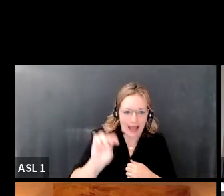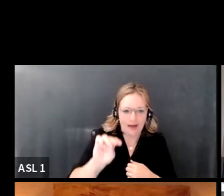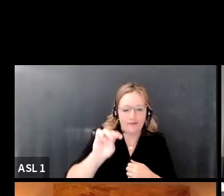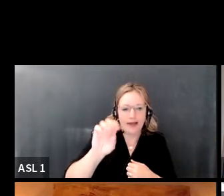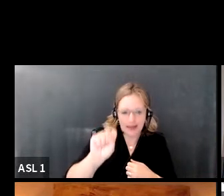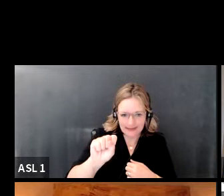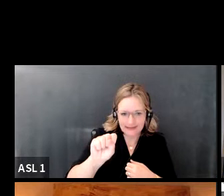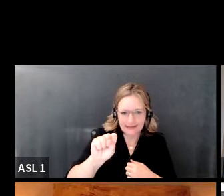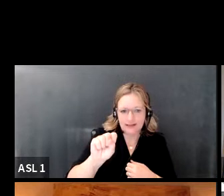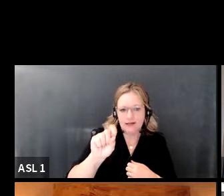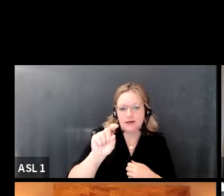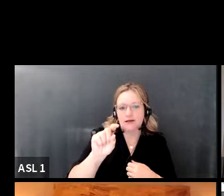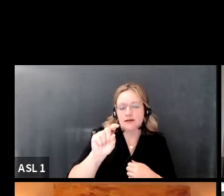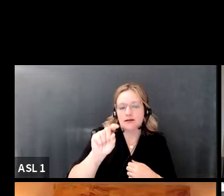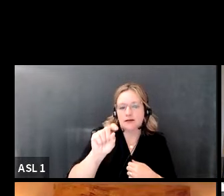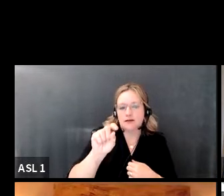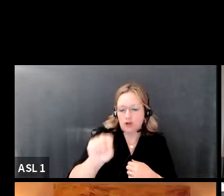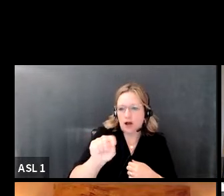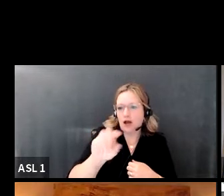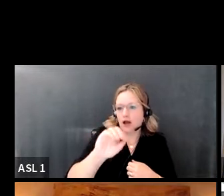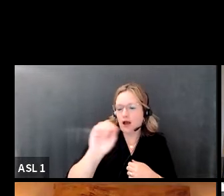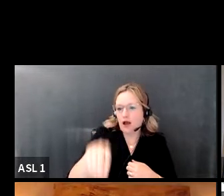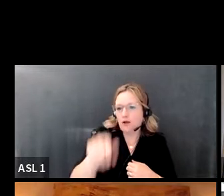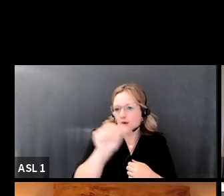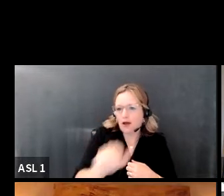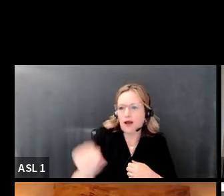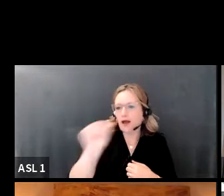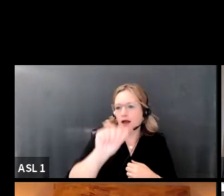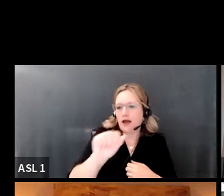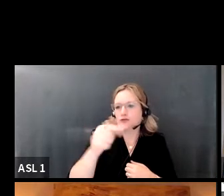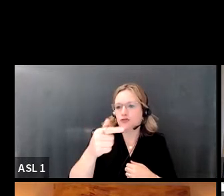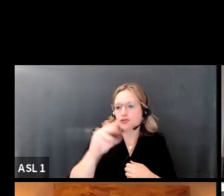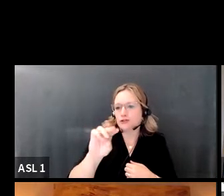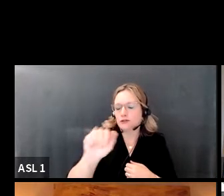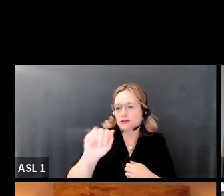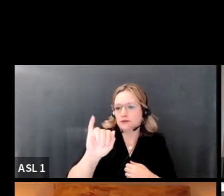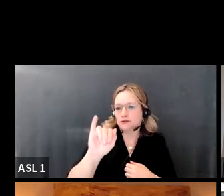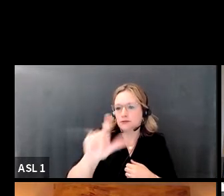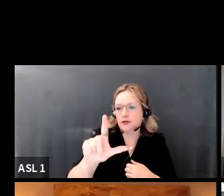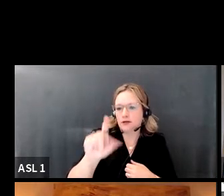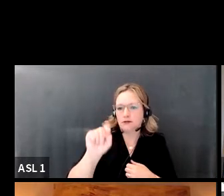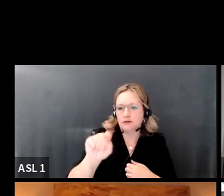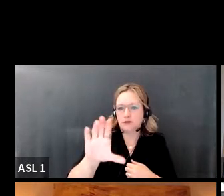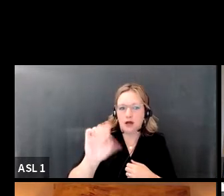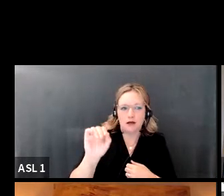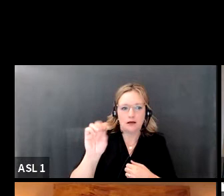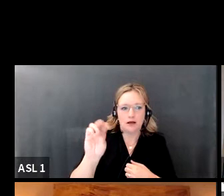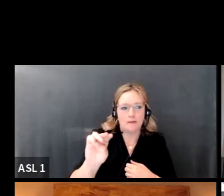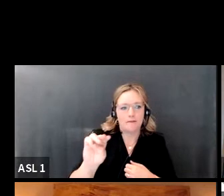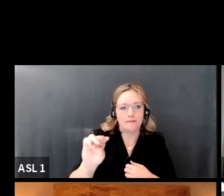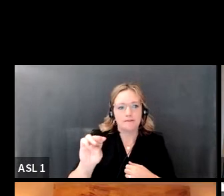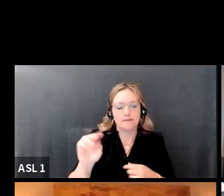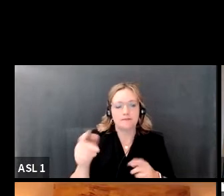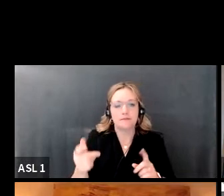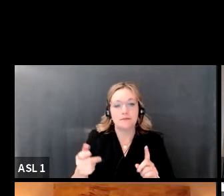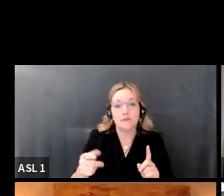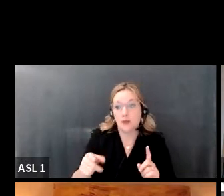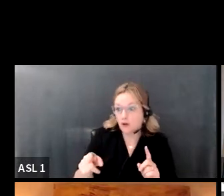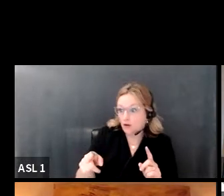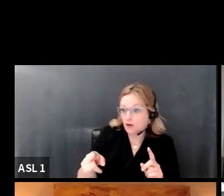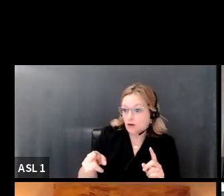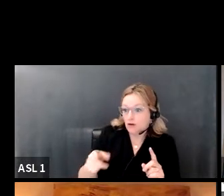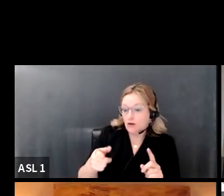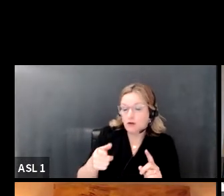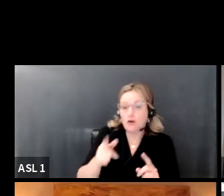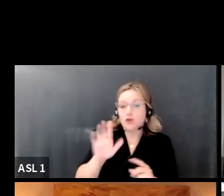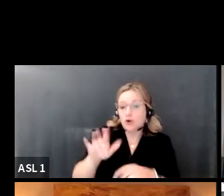dot ottawa gmail.com thanks very much muhammad is that is that it are you because there are